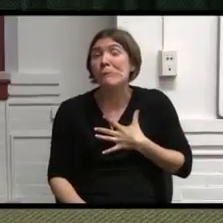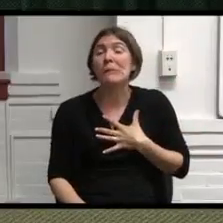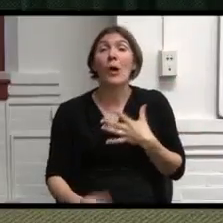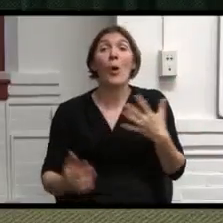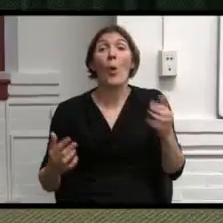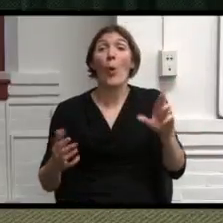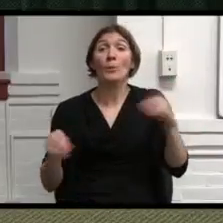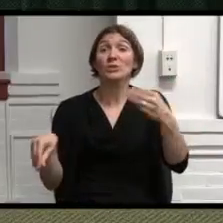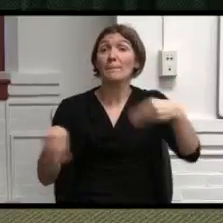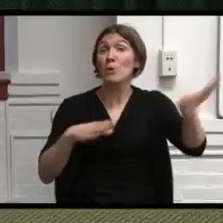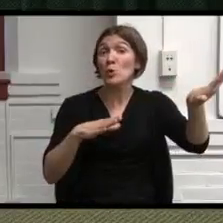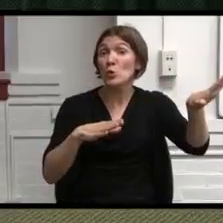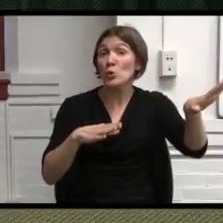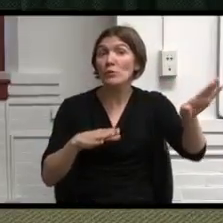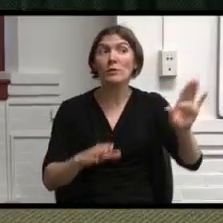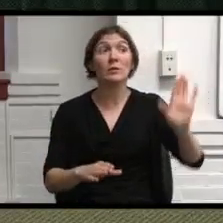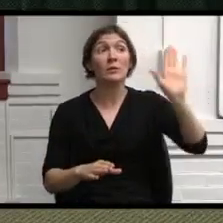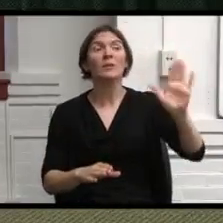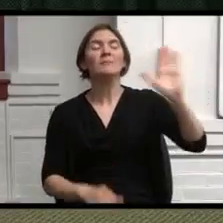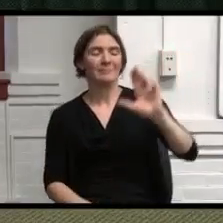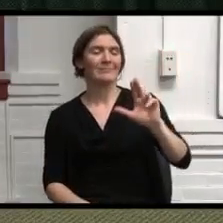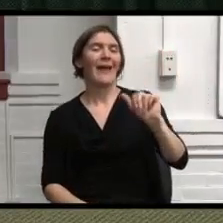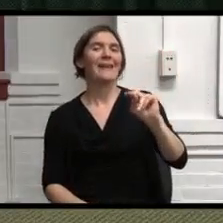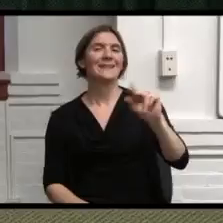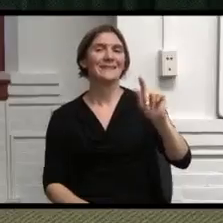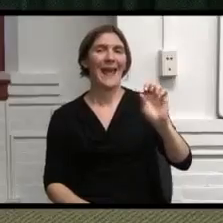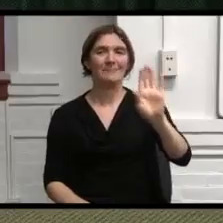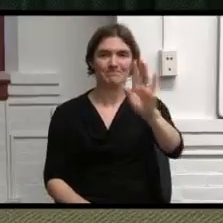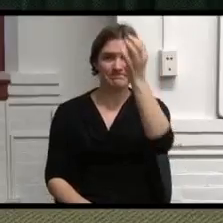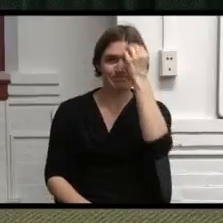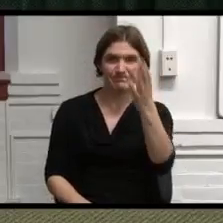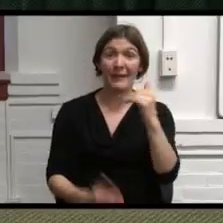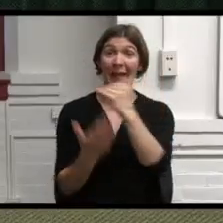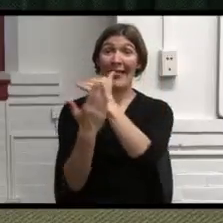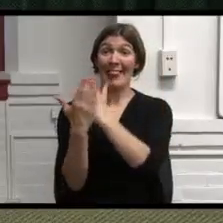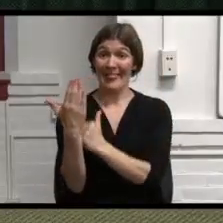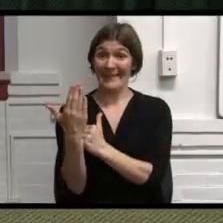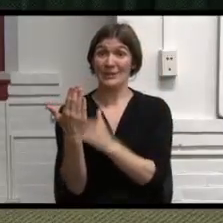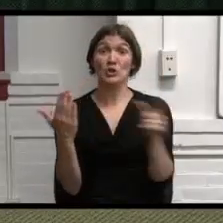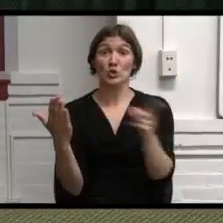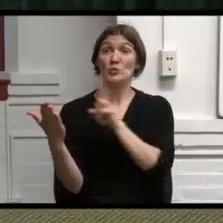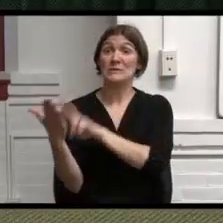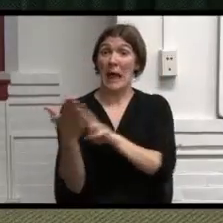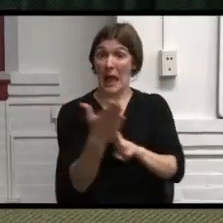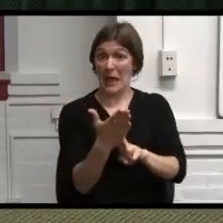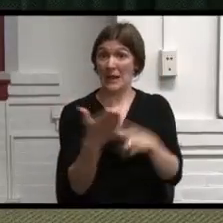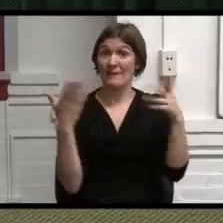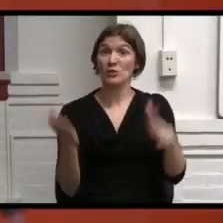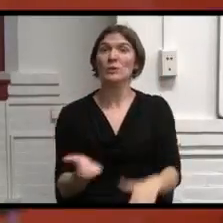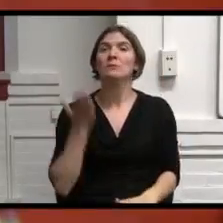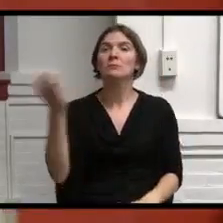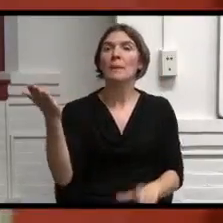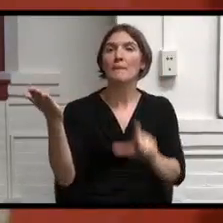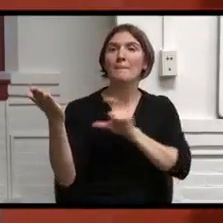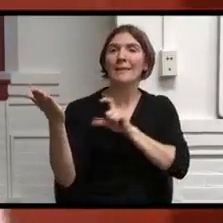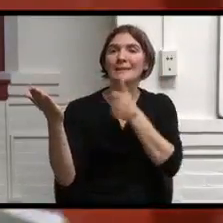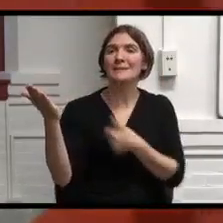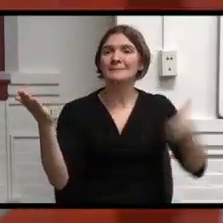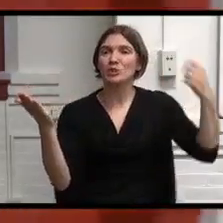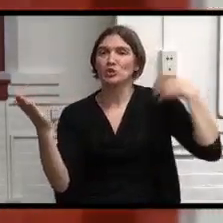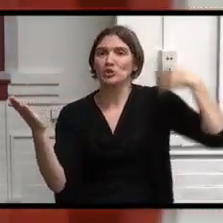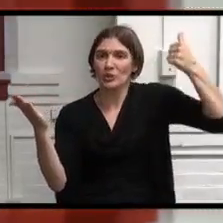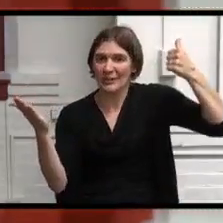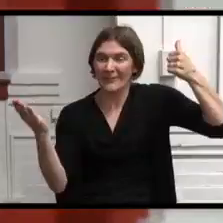think somebody moved. Annette has something. What actually happens with this list is after you have signed it, it goes to the police chief, who gives it to the